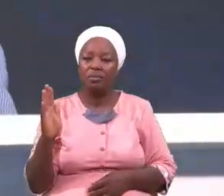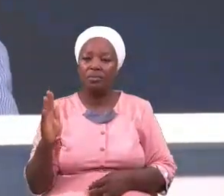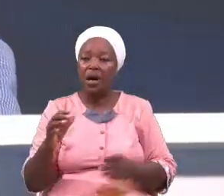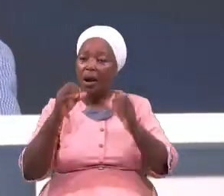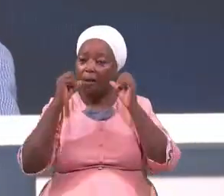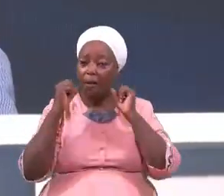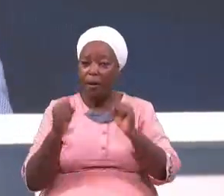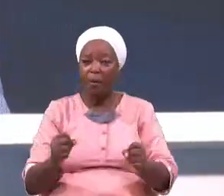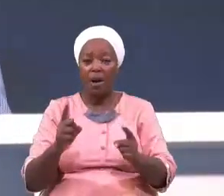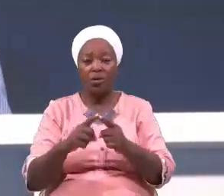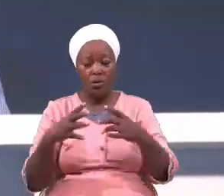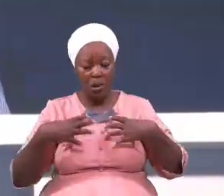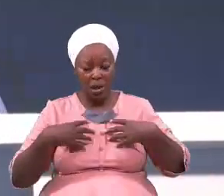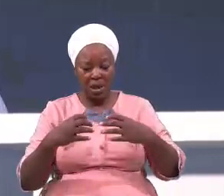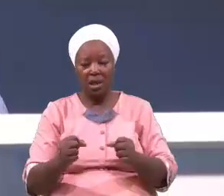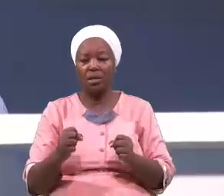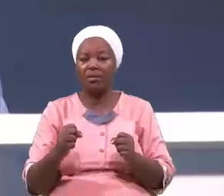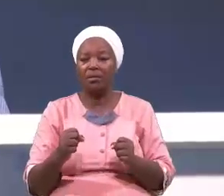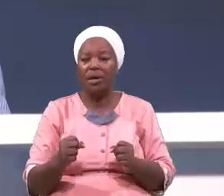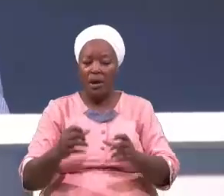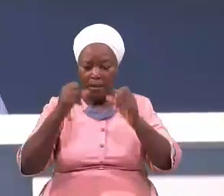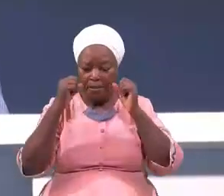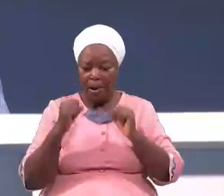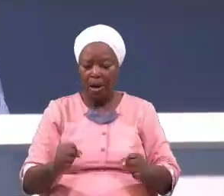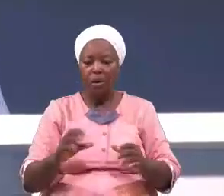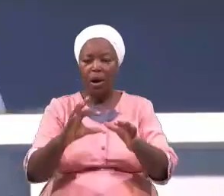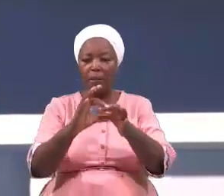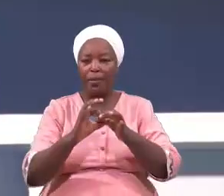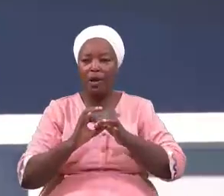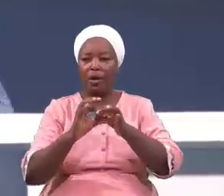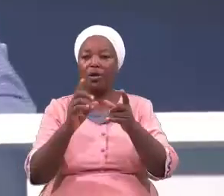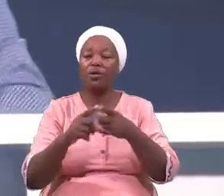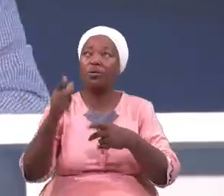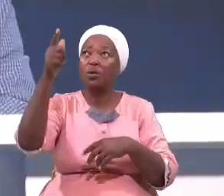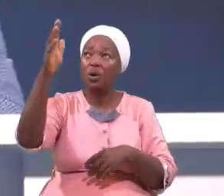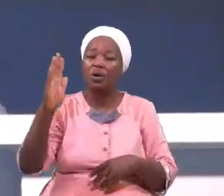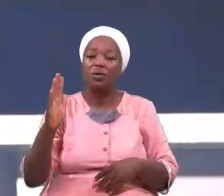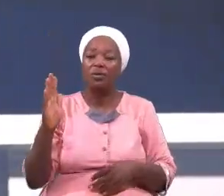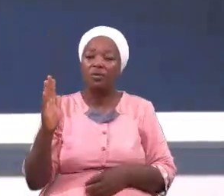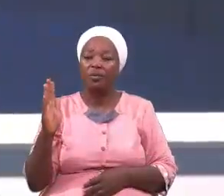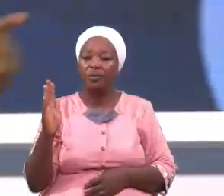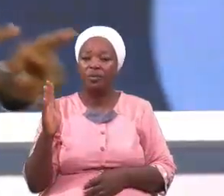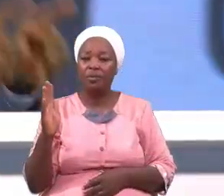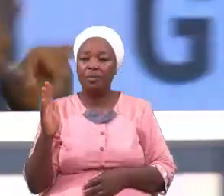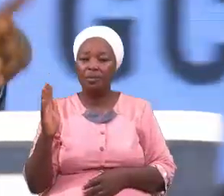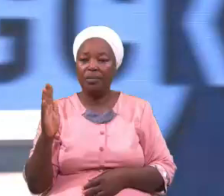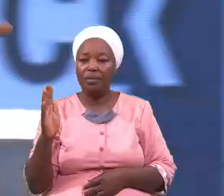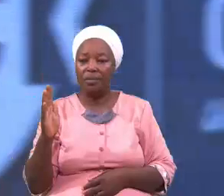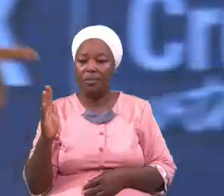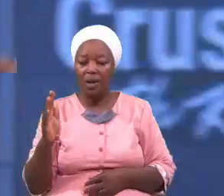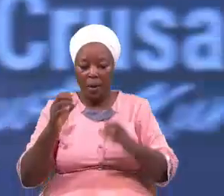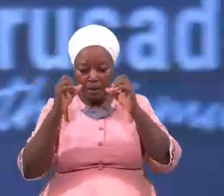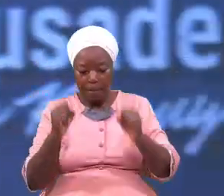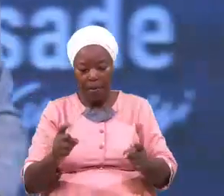Power to heal, power belongeth unto God. Power to remove